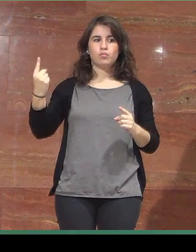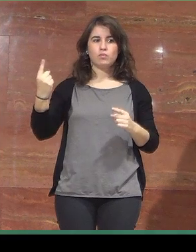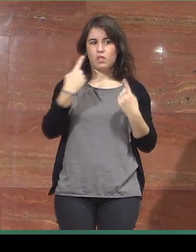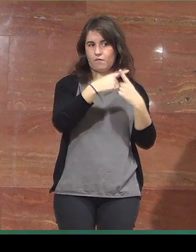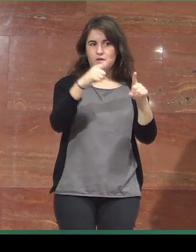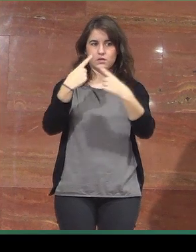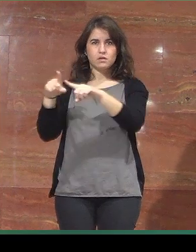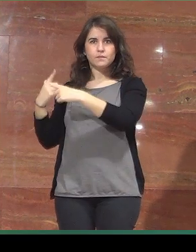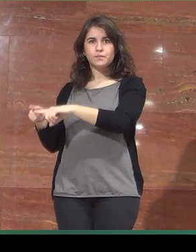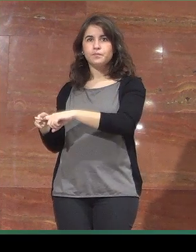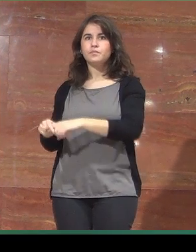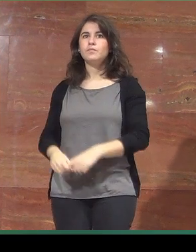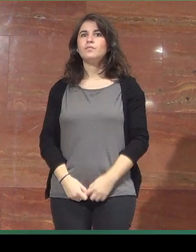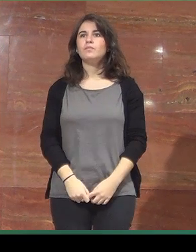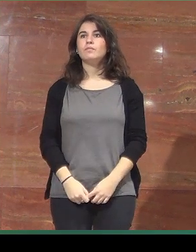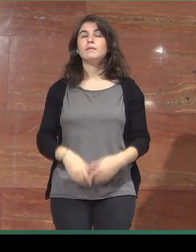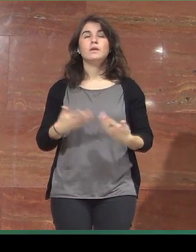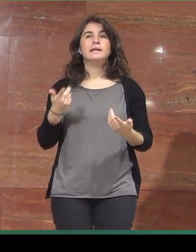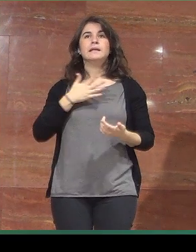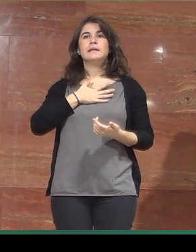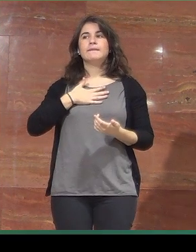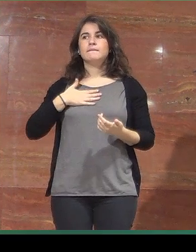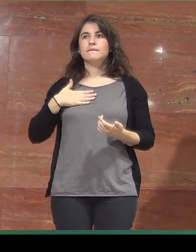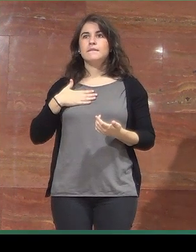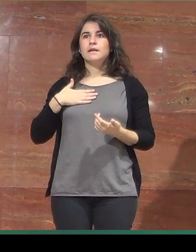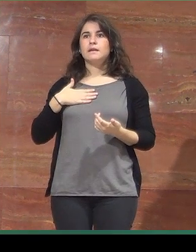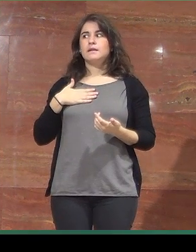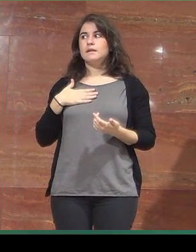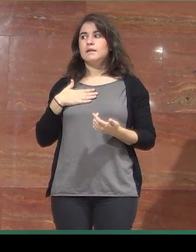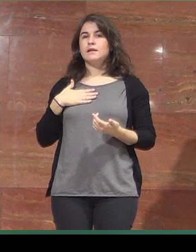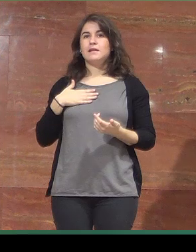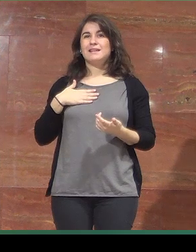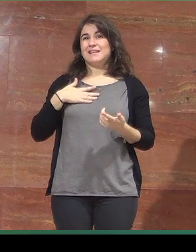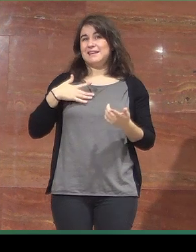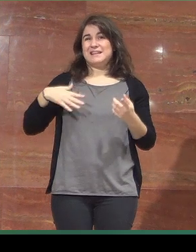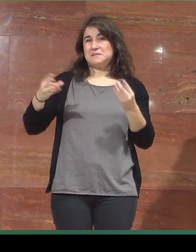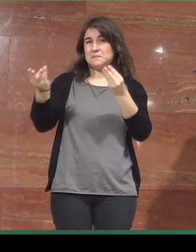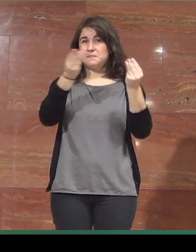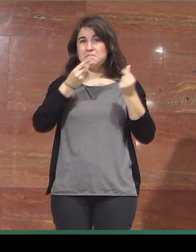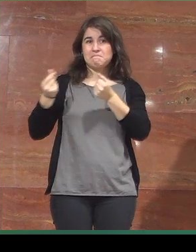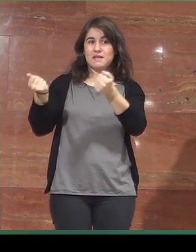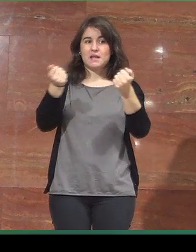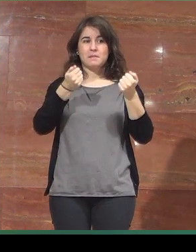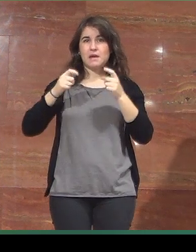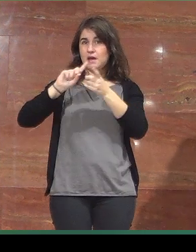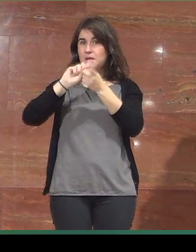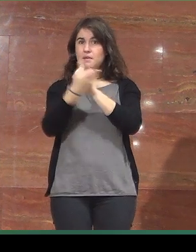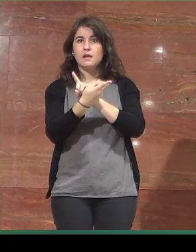elements who change the atmosphere, and ask us to make a science system who is based on this